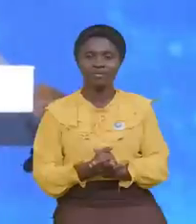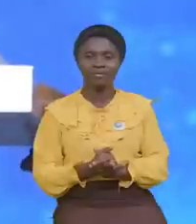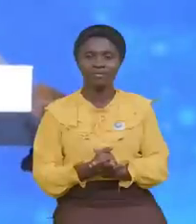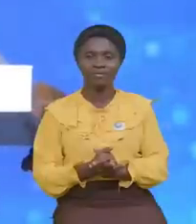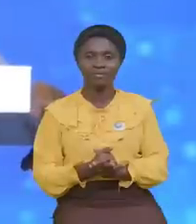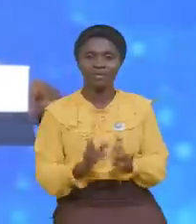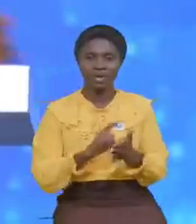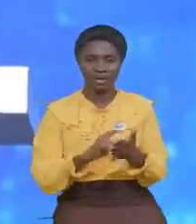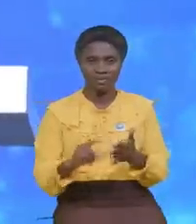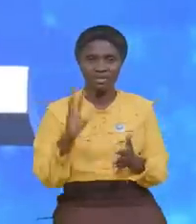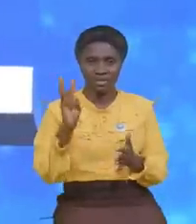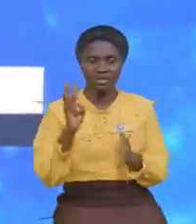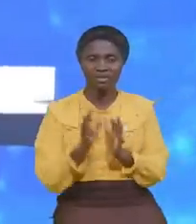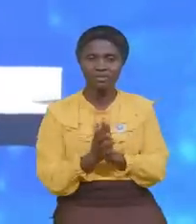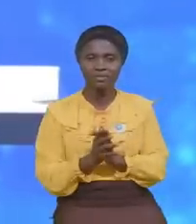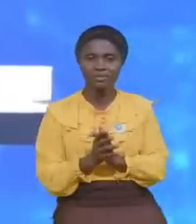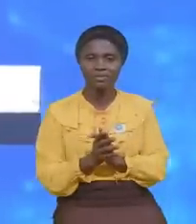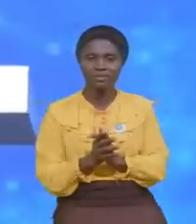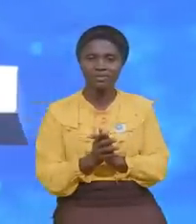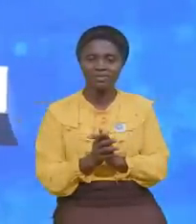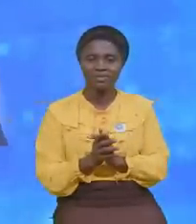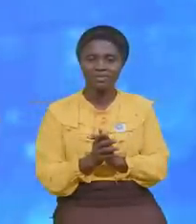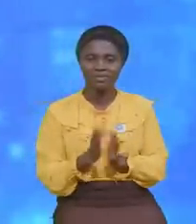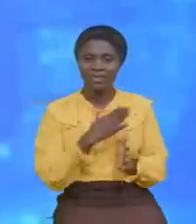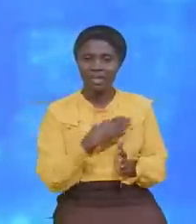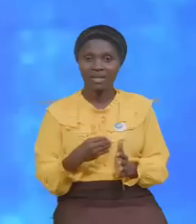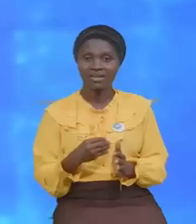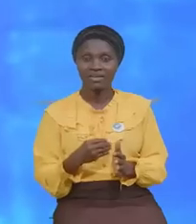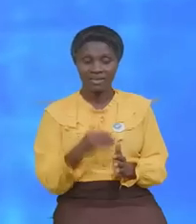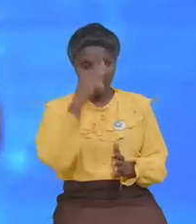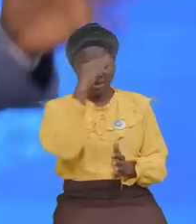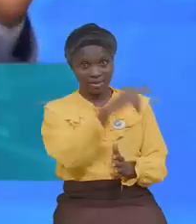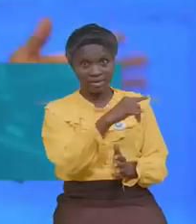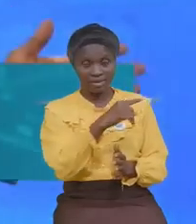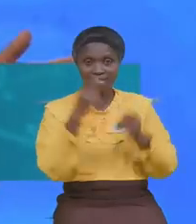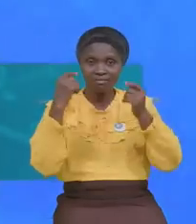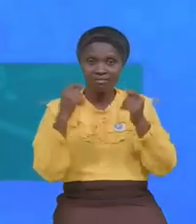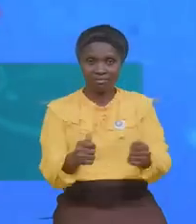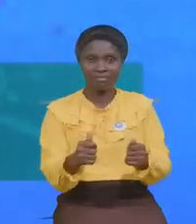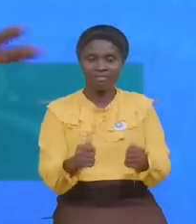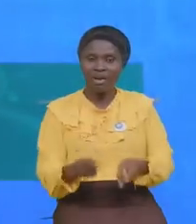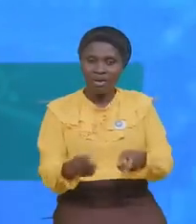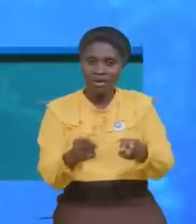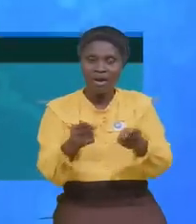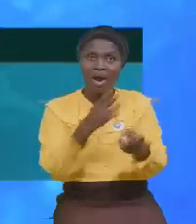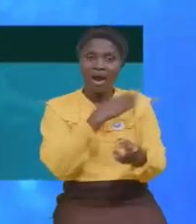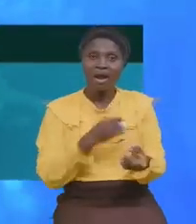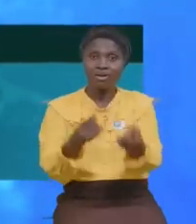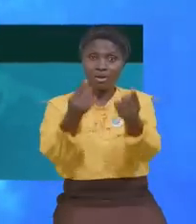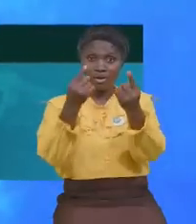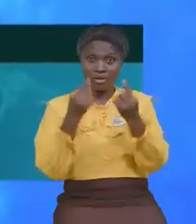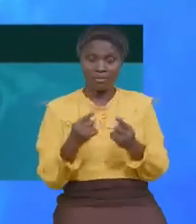Verse 6, and he made haste and came down.